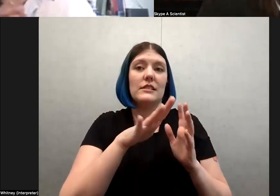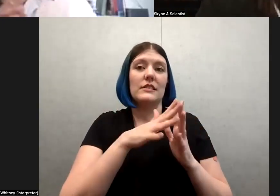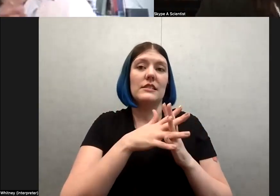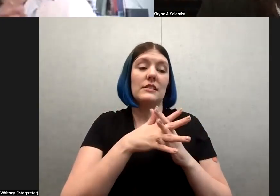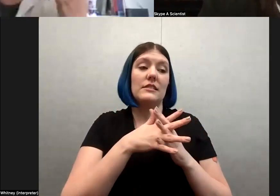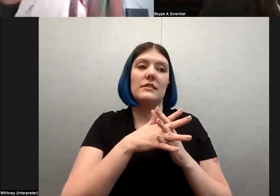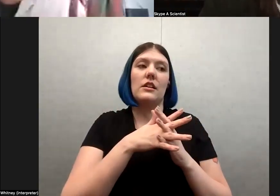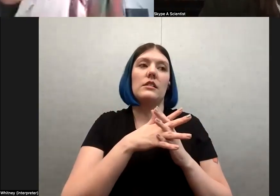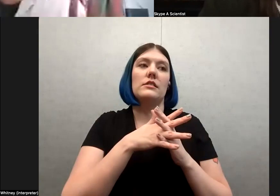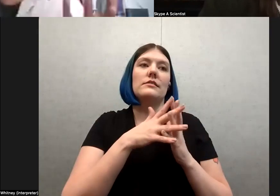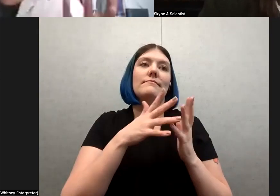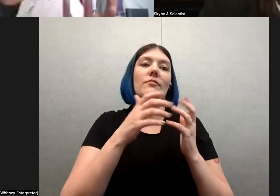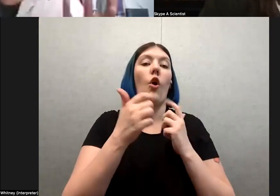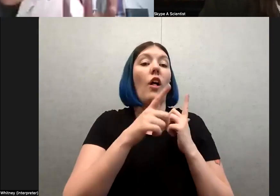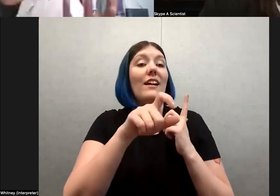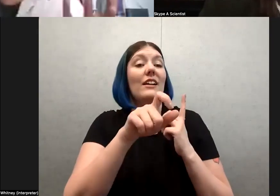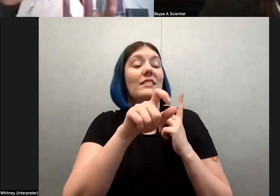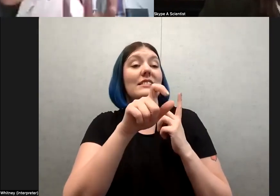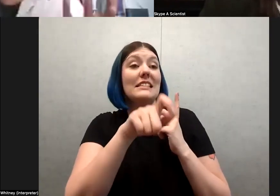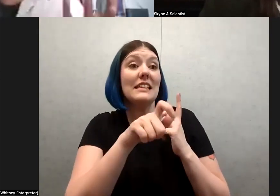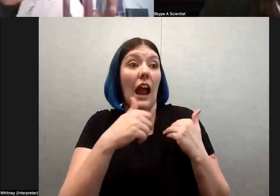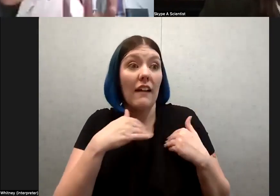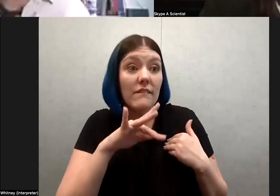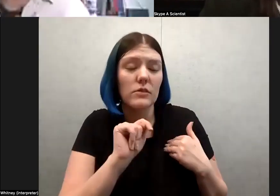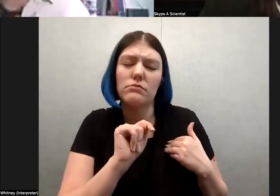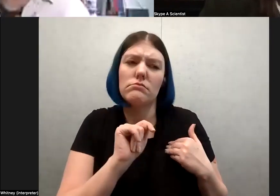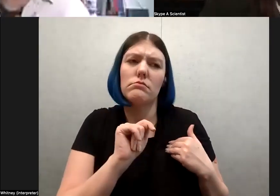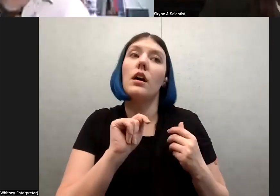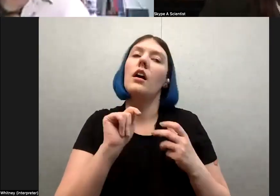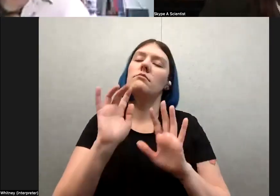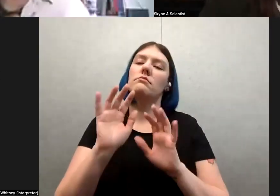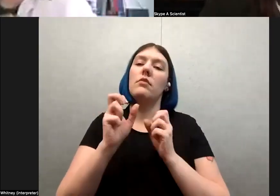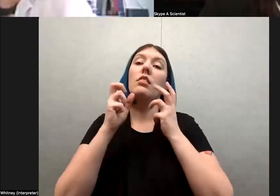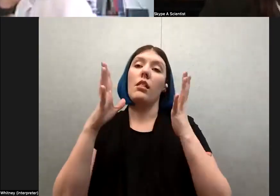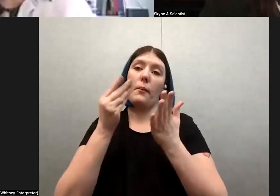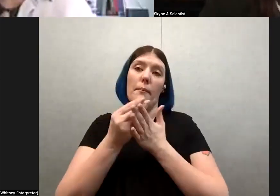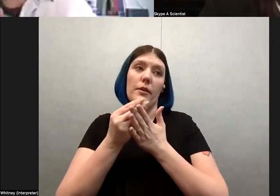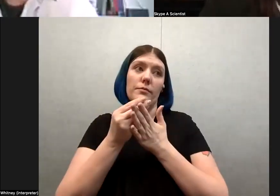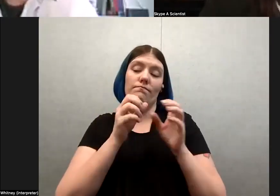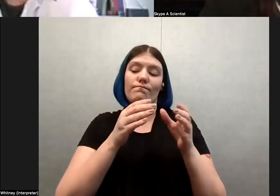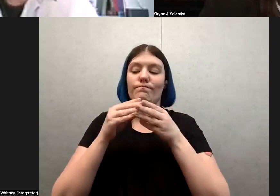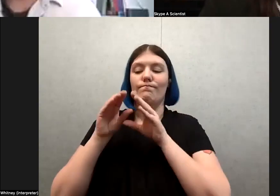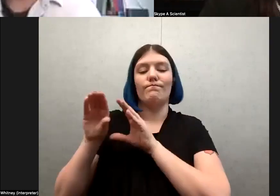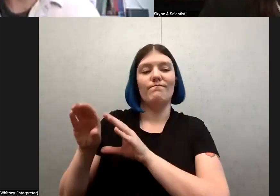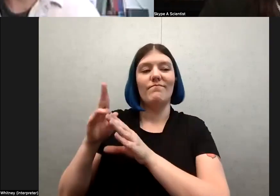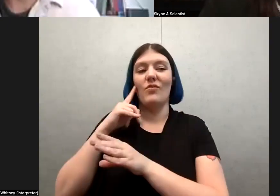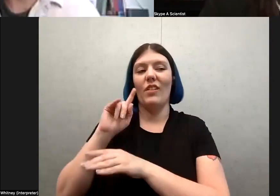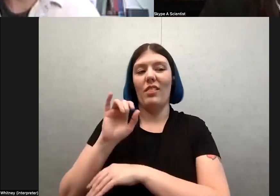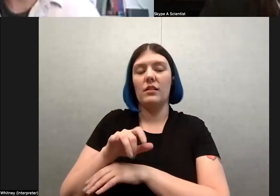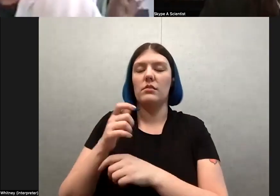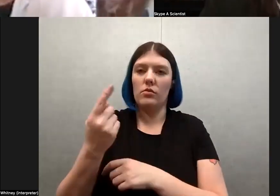it, but we're very lucky in the Everglades in that a large amount of funding was set aside to restore it. That being said, you could always use more